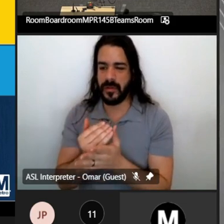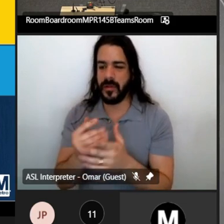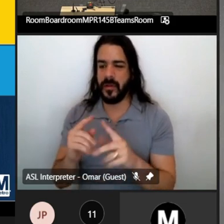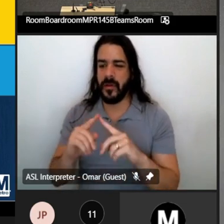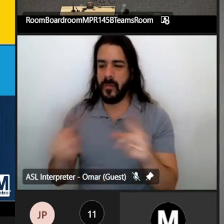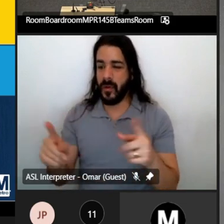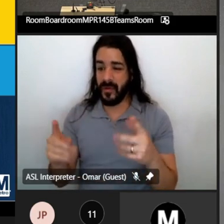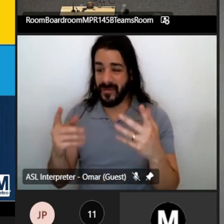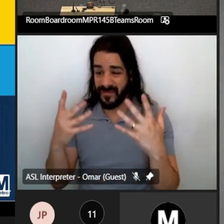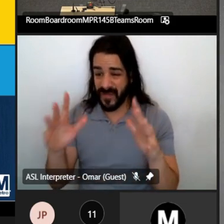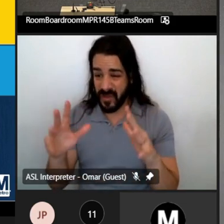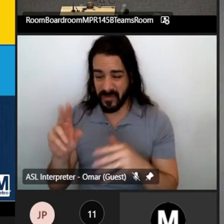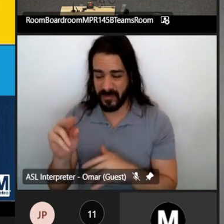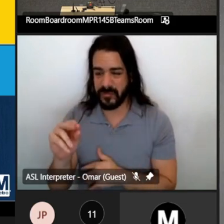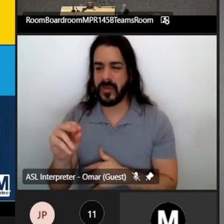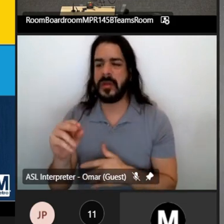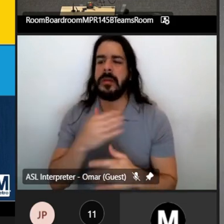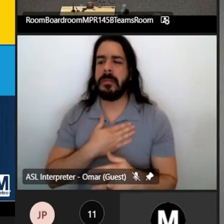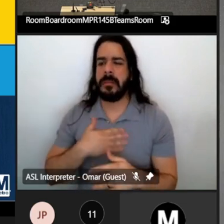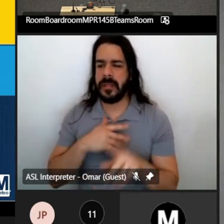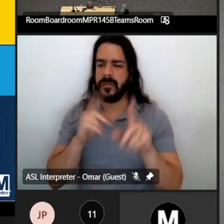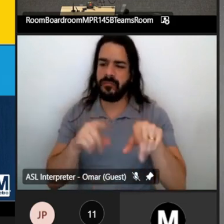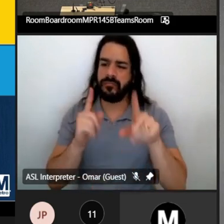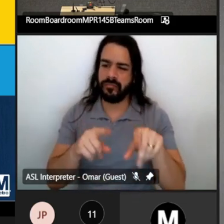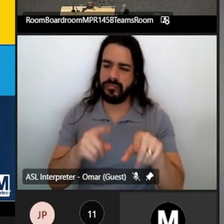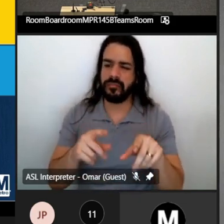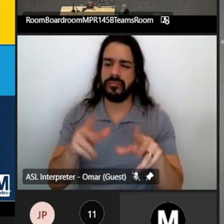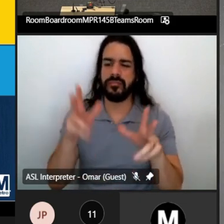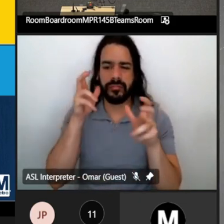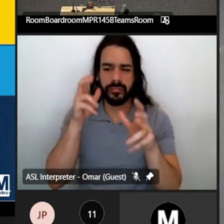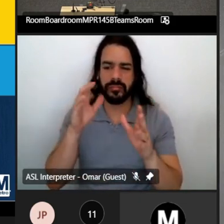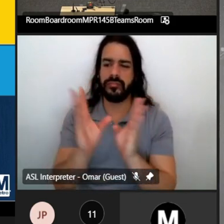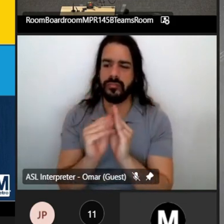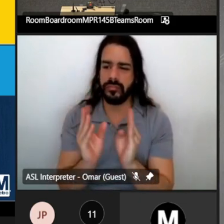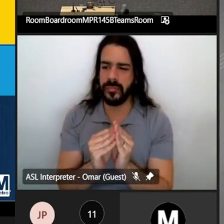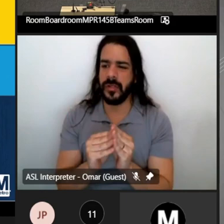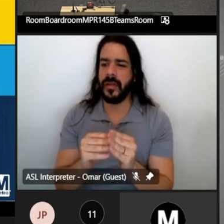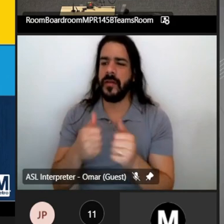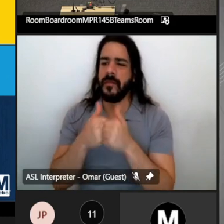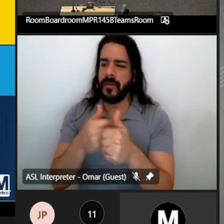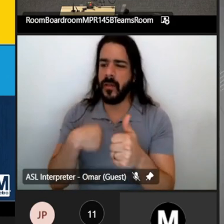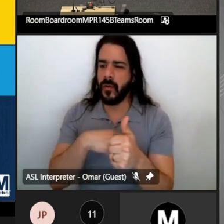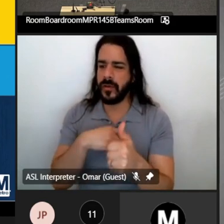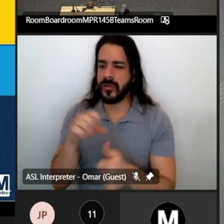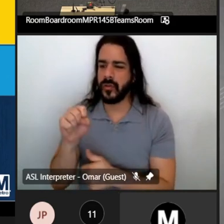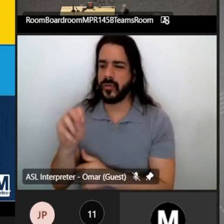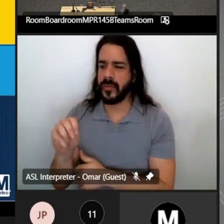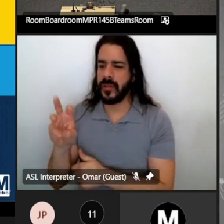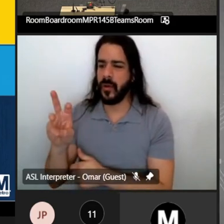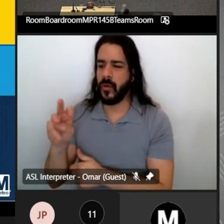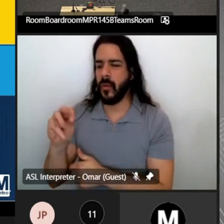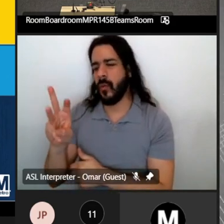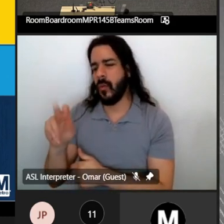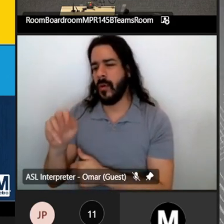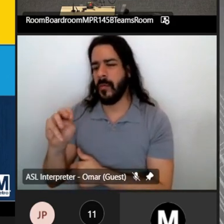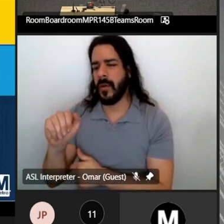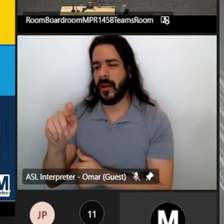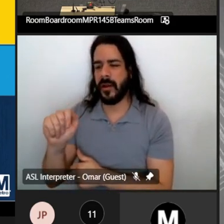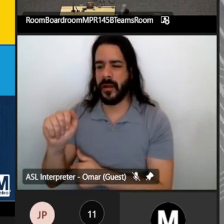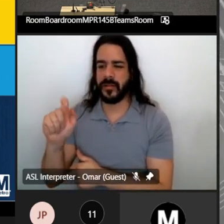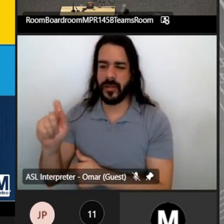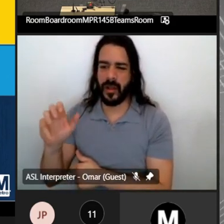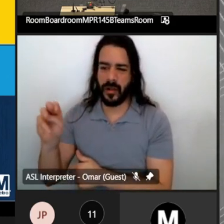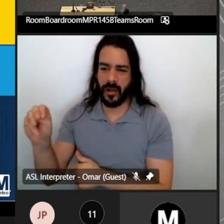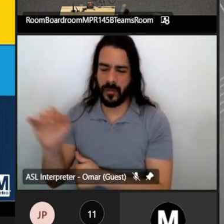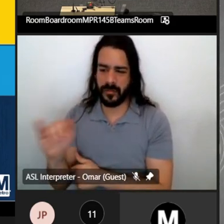So please attend or listen in to upcoming board hearings. Follow us on social media or Wmata.com. Please let us know